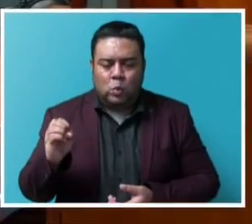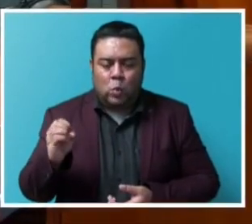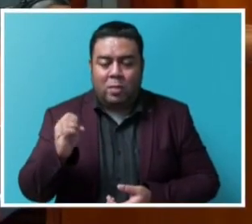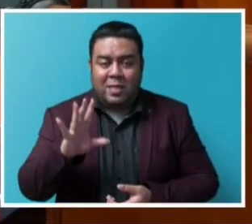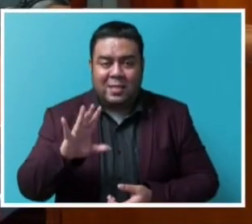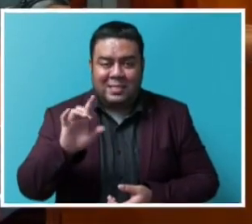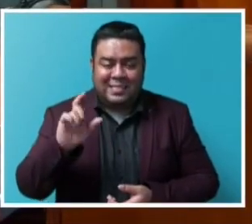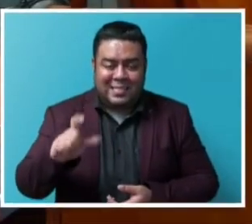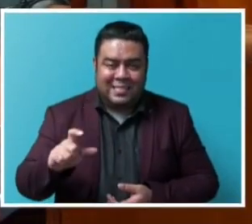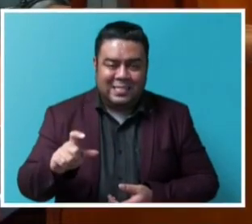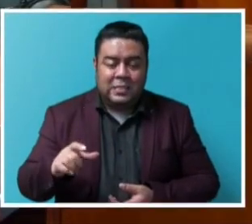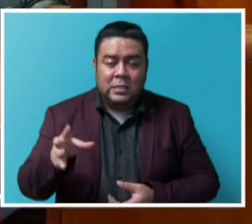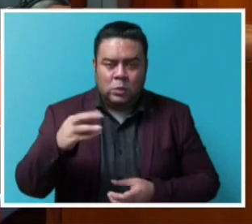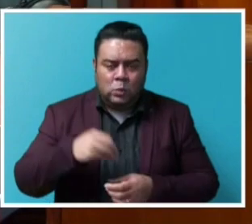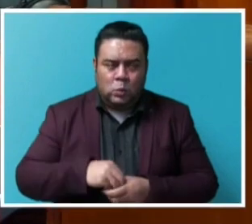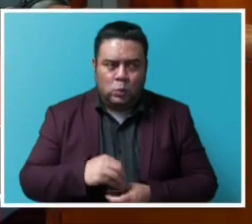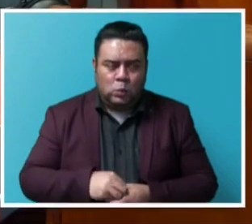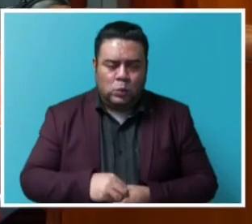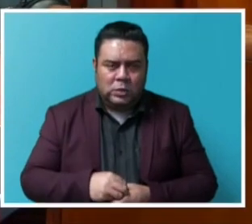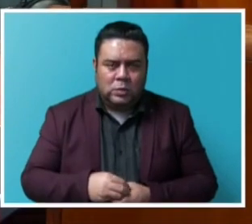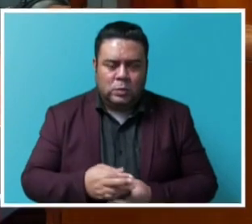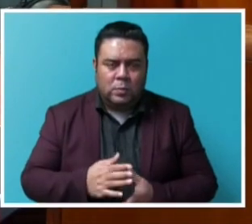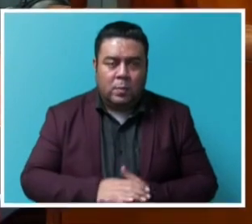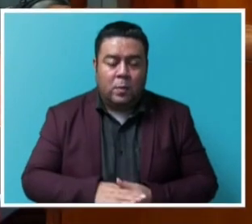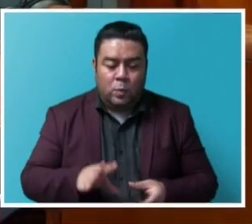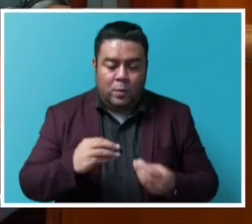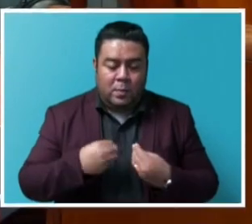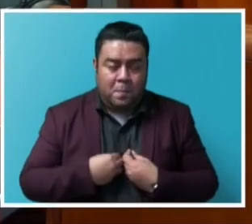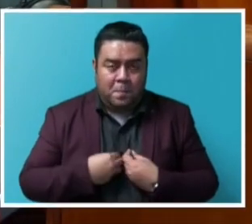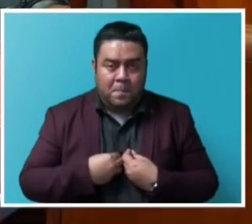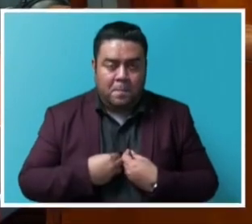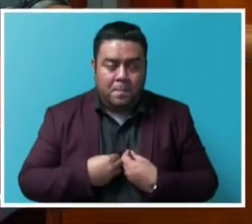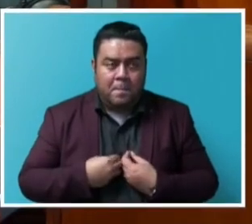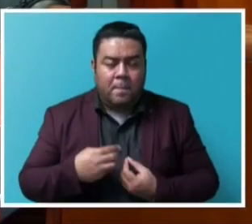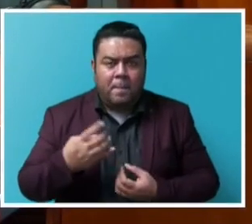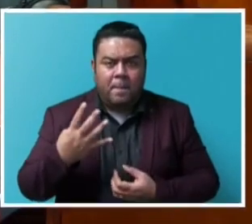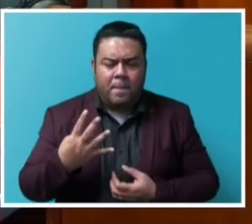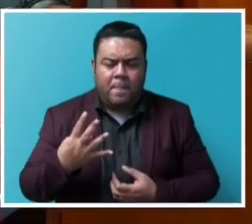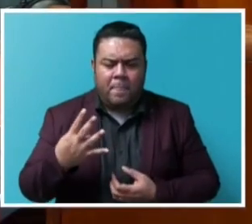$6,368.10, including remittances received, or